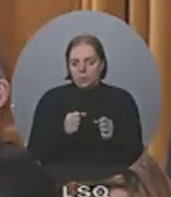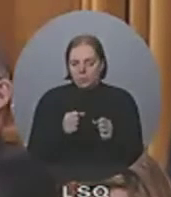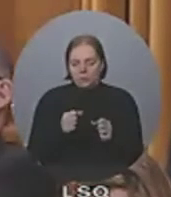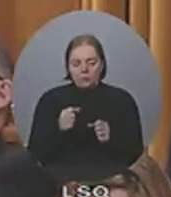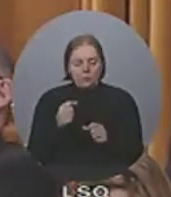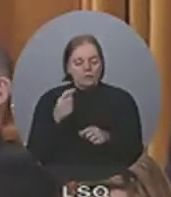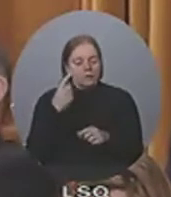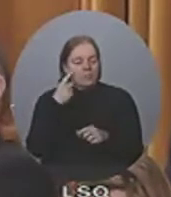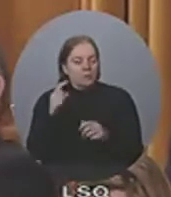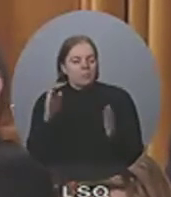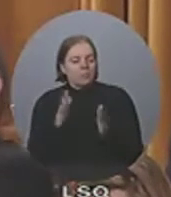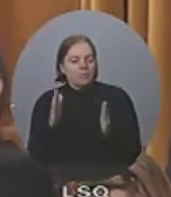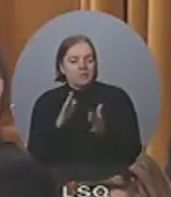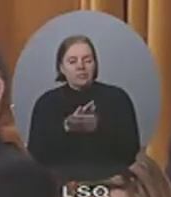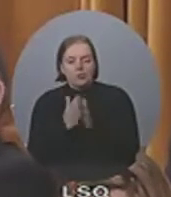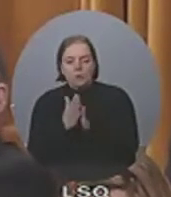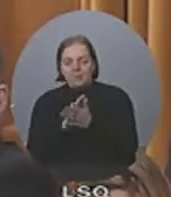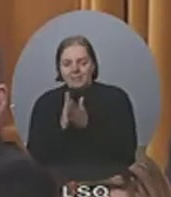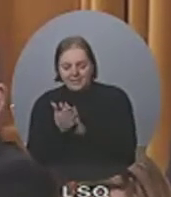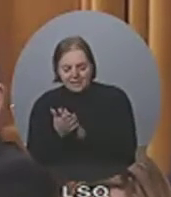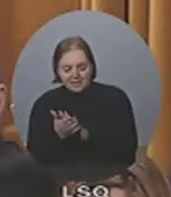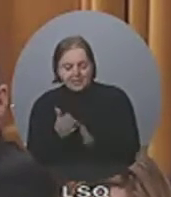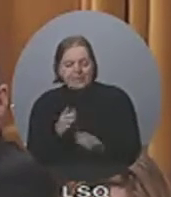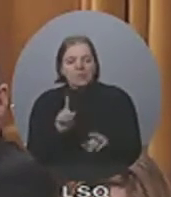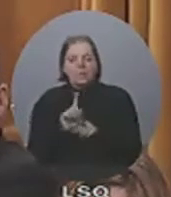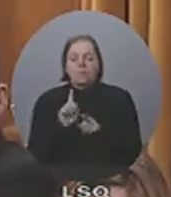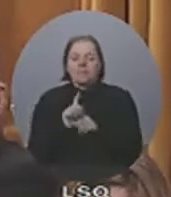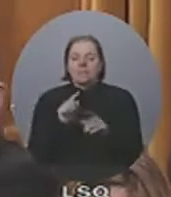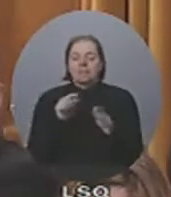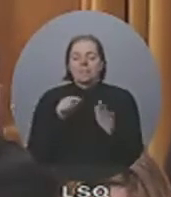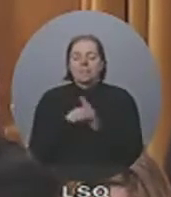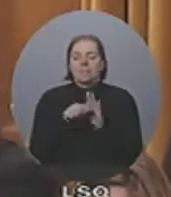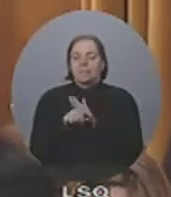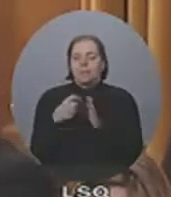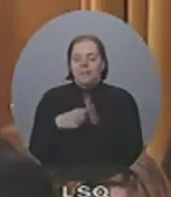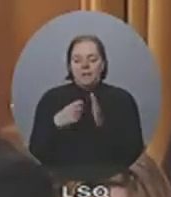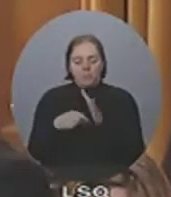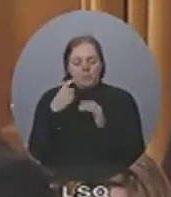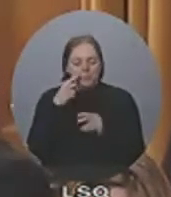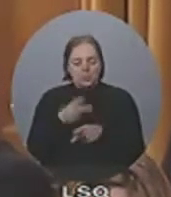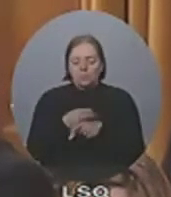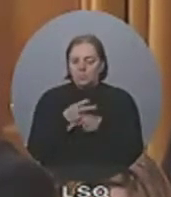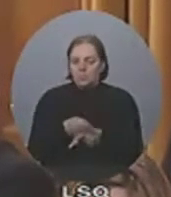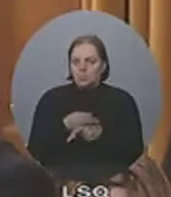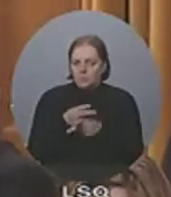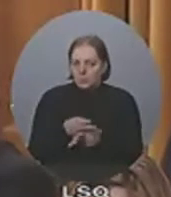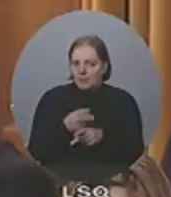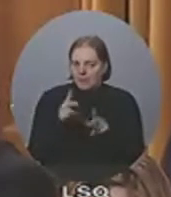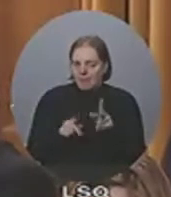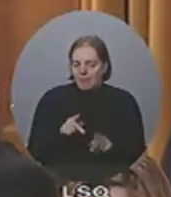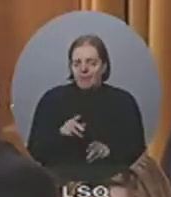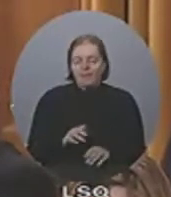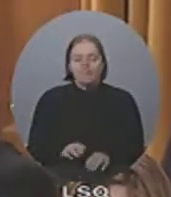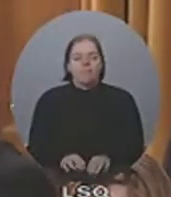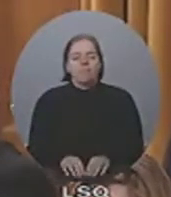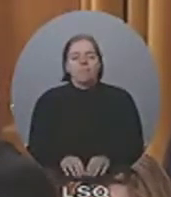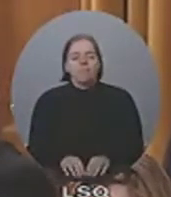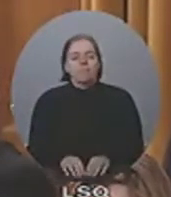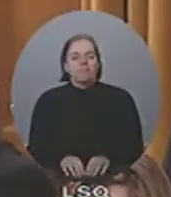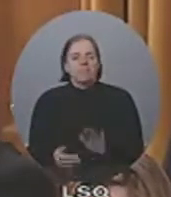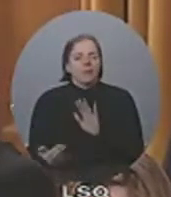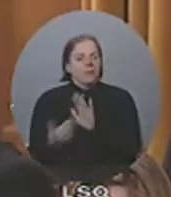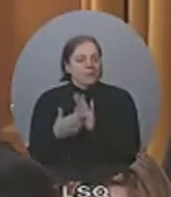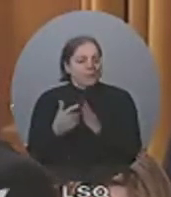They voted against the family caregiver tax credit, another failure of the NDP. They voted against the children's arts tax credit,